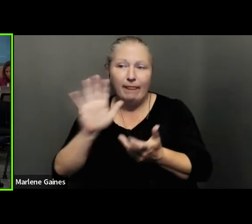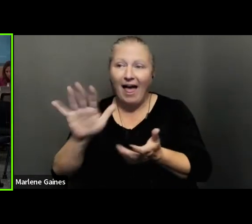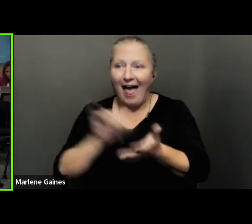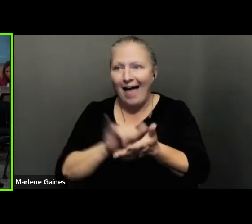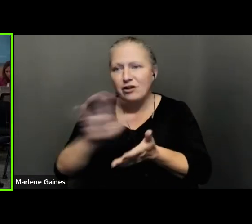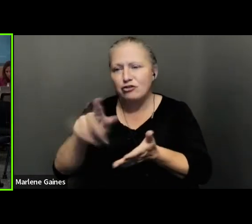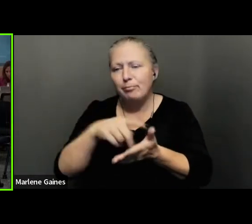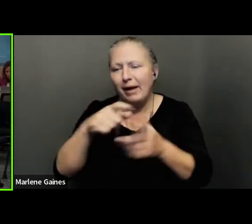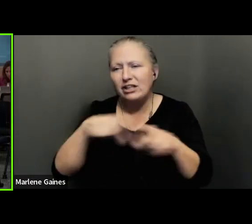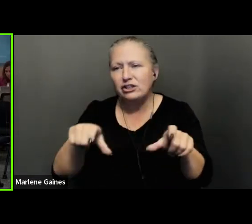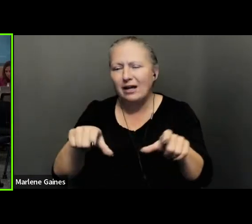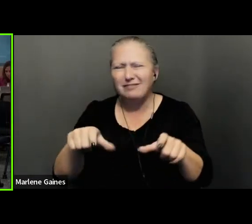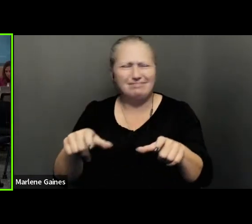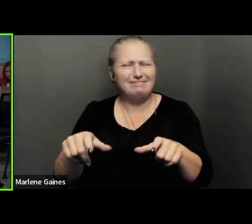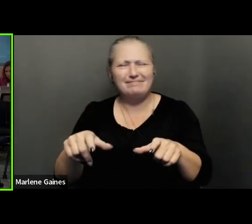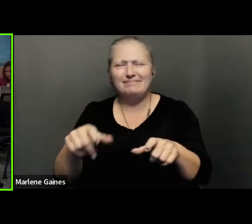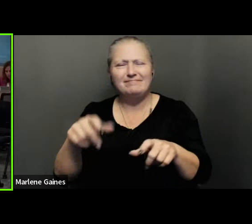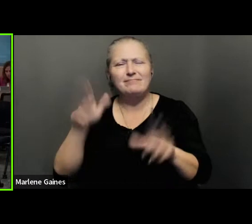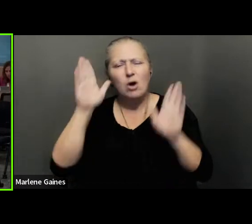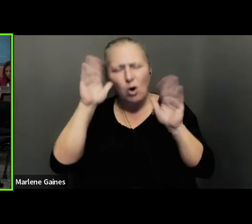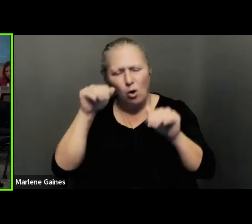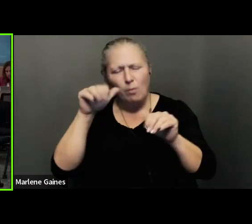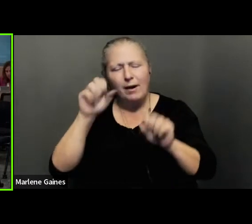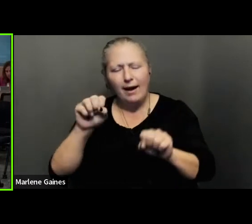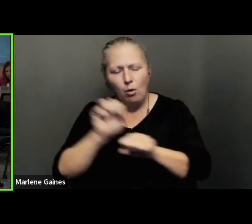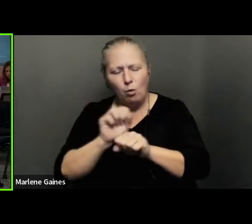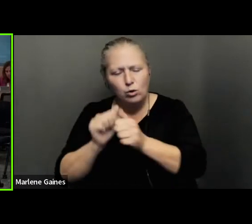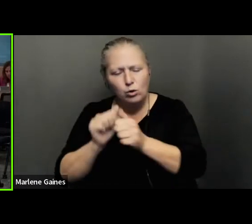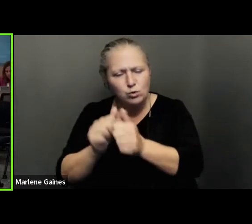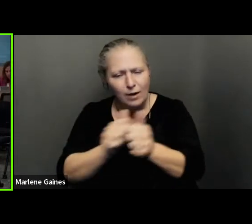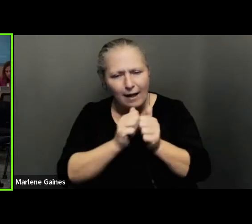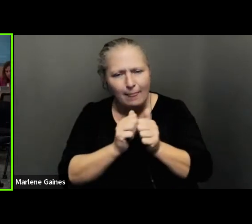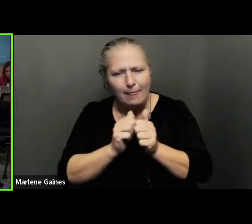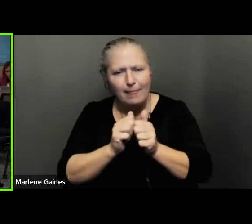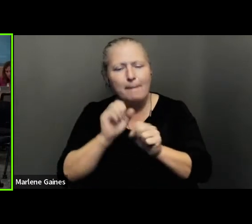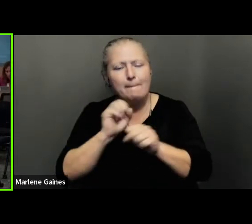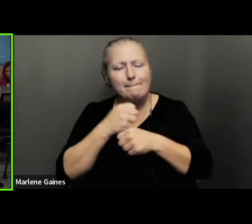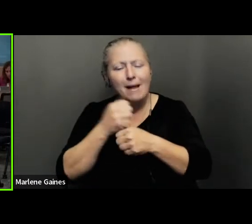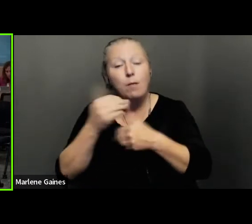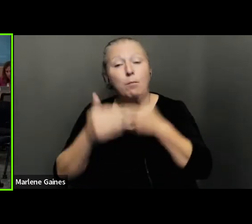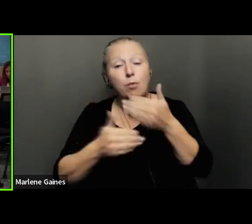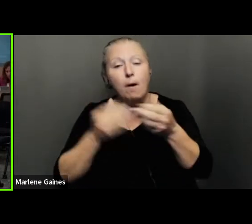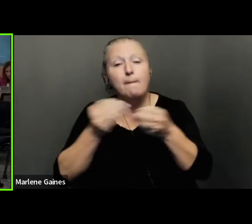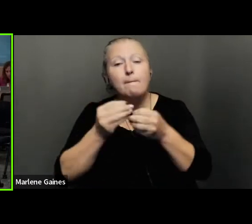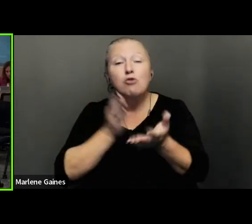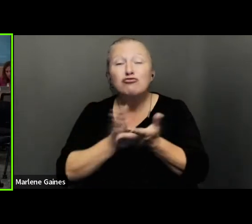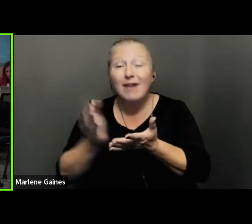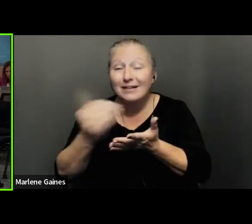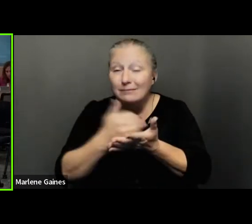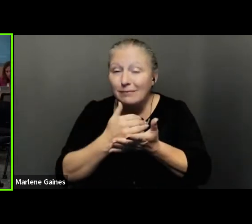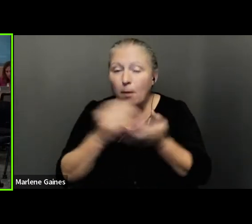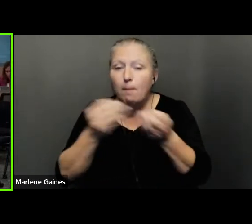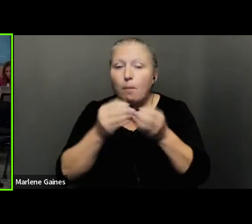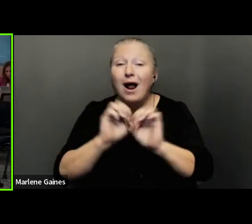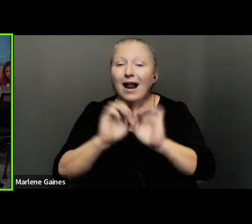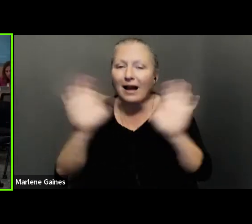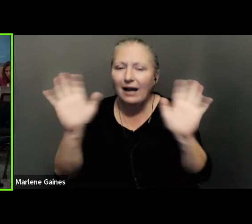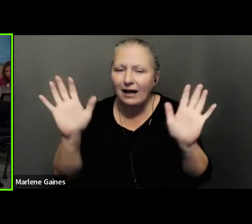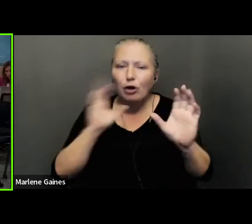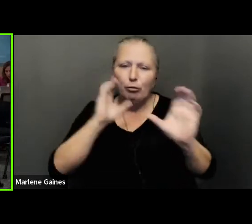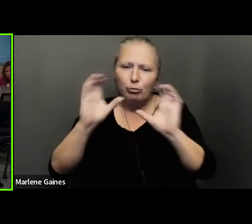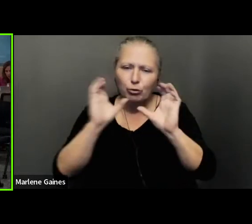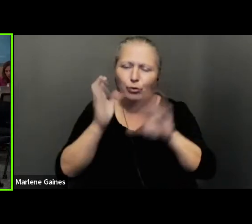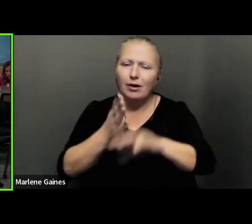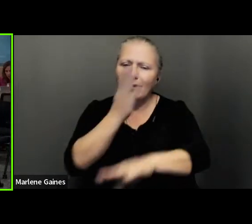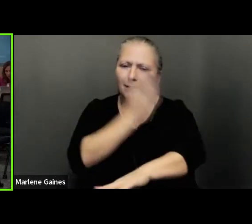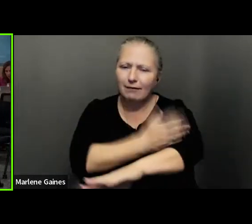paycheck. I'm hoping that we can work together to make this process more transparent, clearer, and communicate better